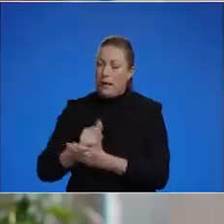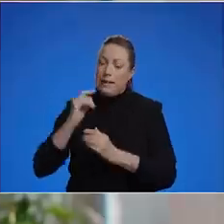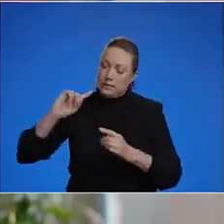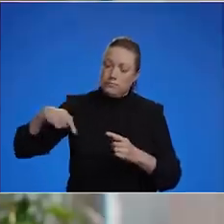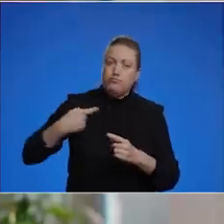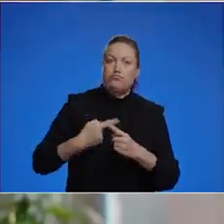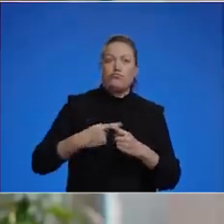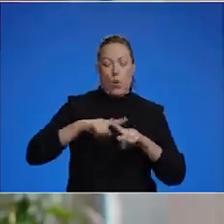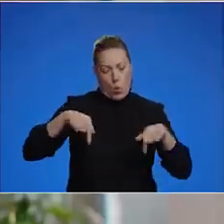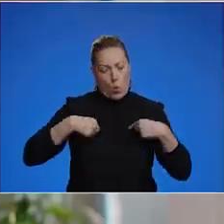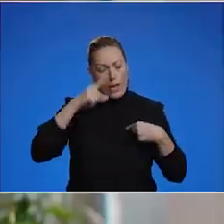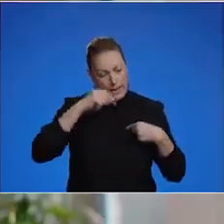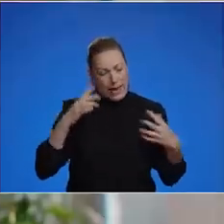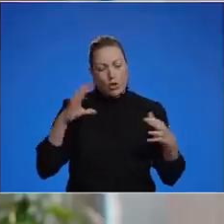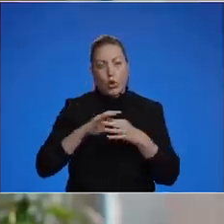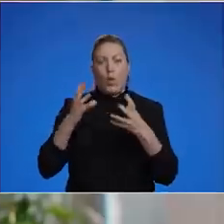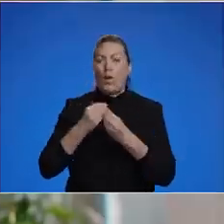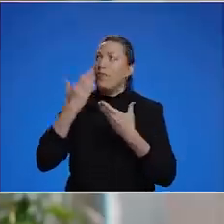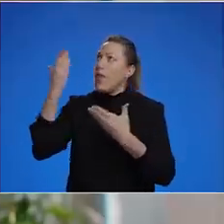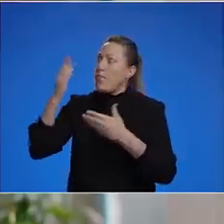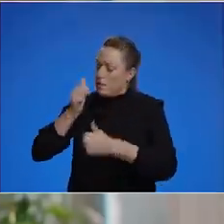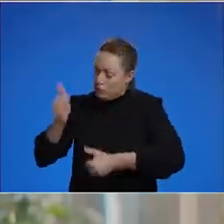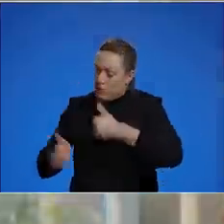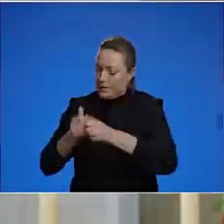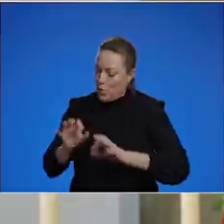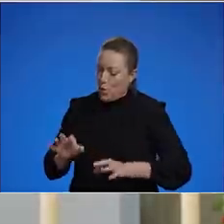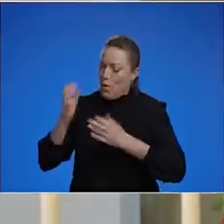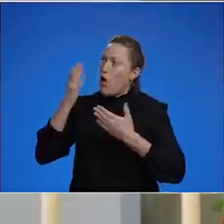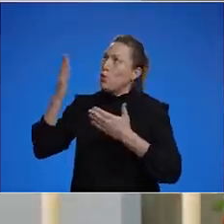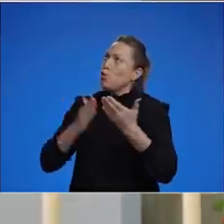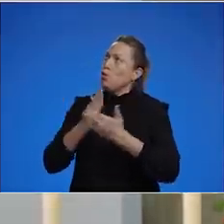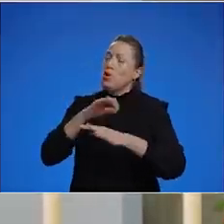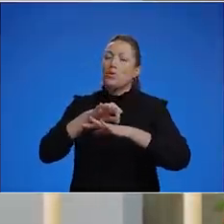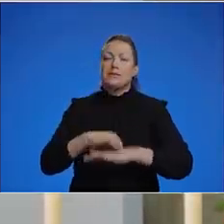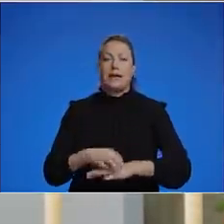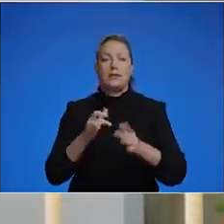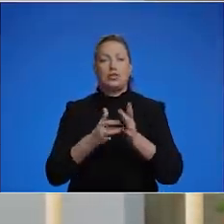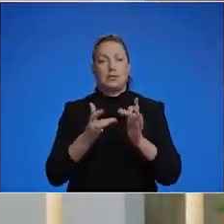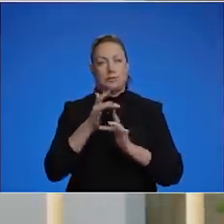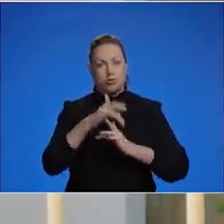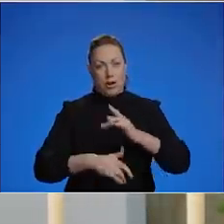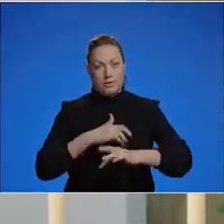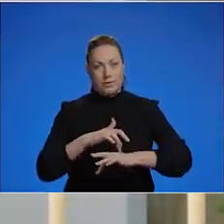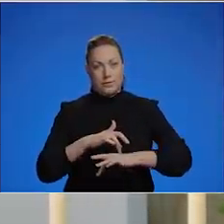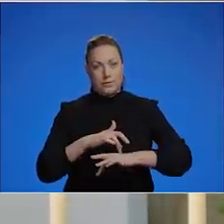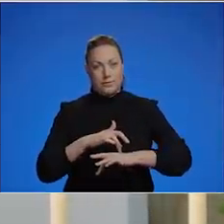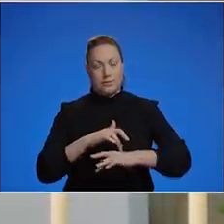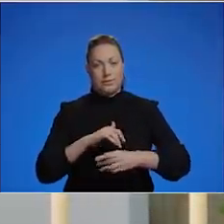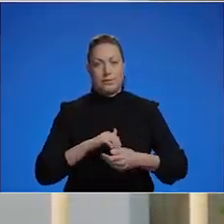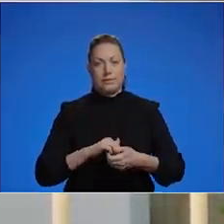may merit to be co-heirs to eternal life and may praise and glorify you through your Son, Jesus Christ.